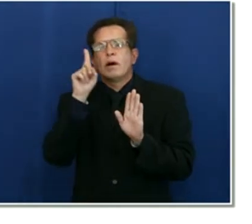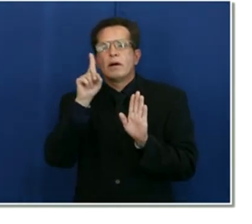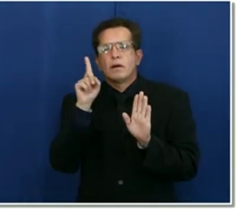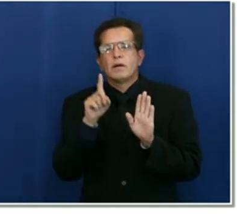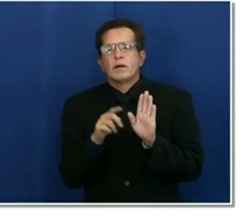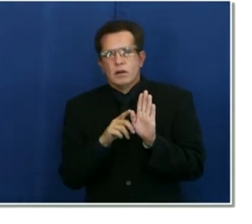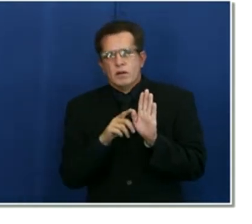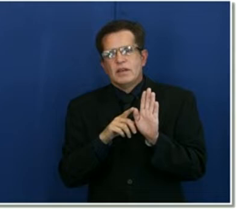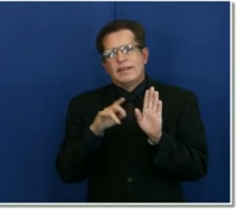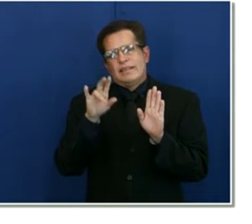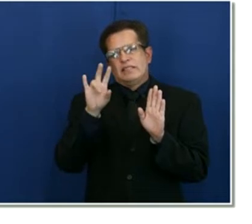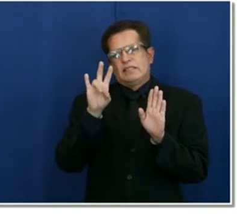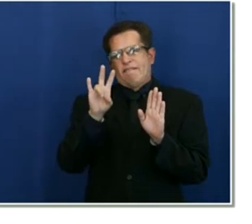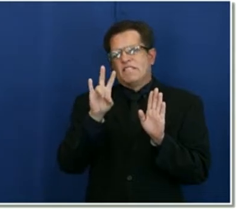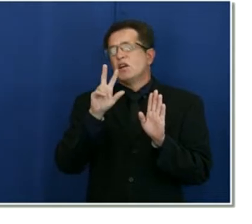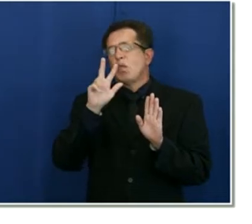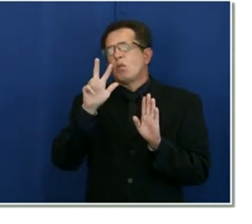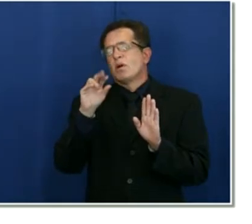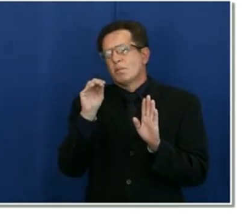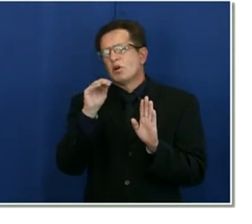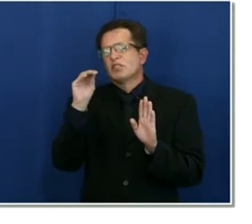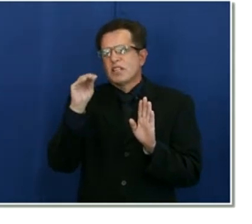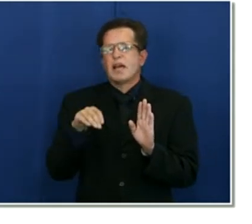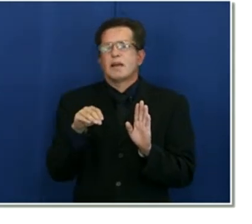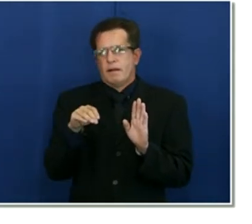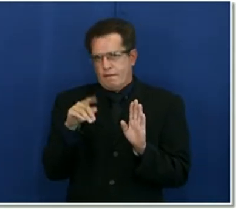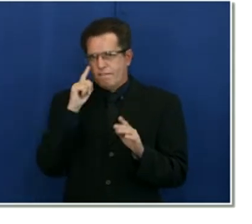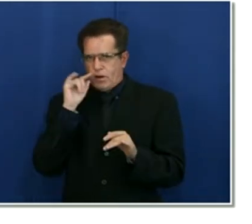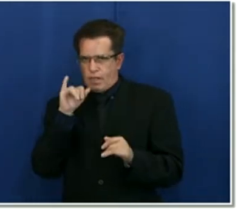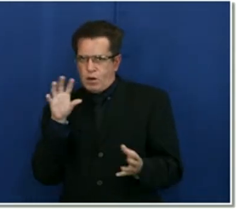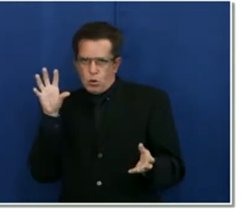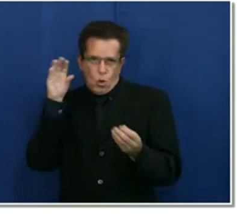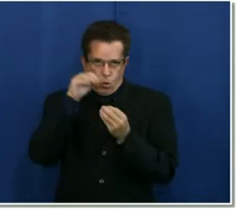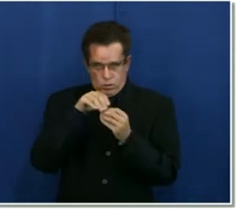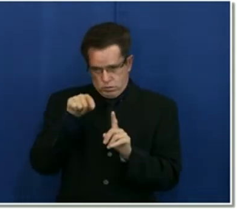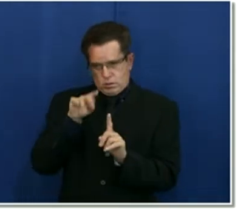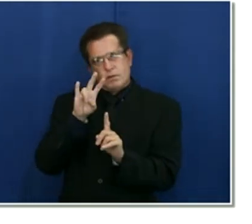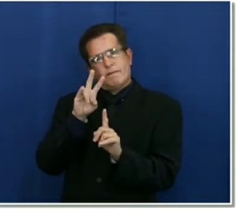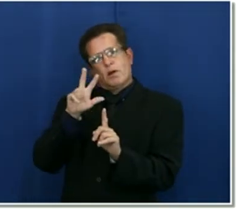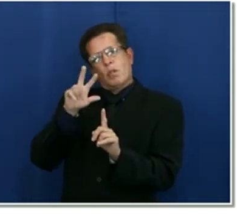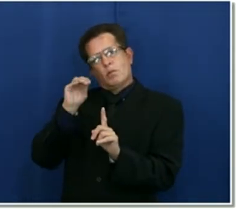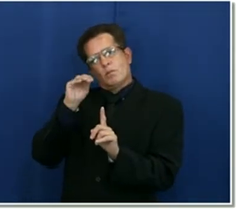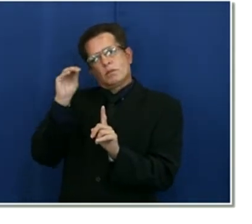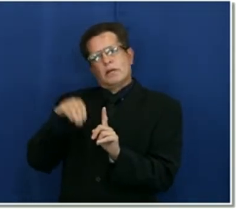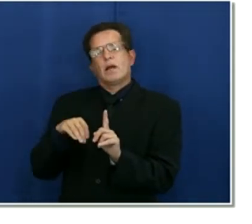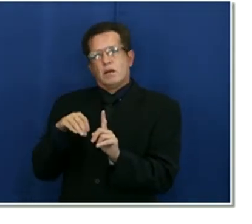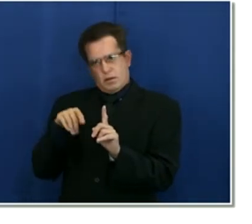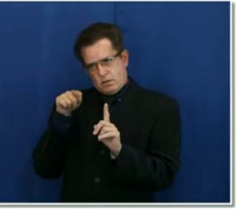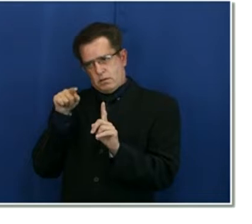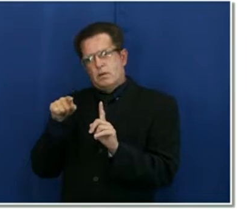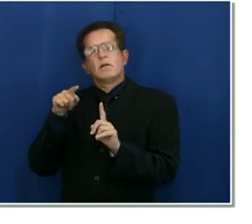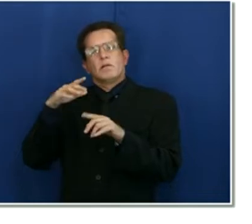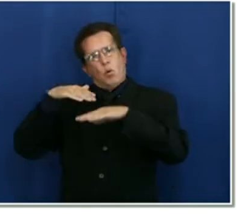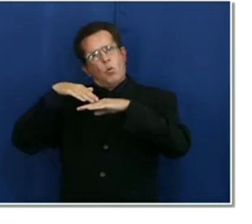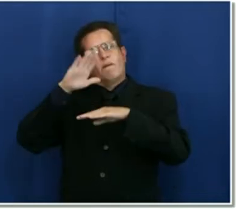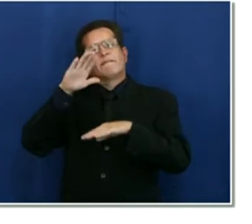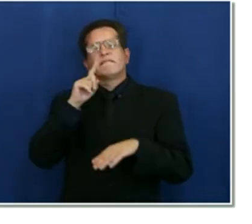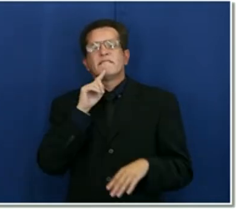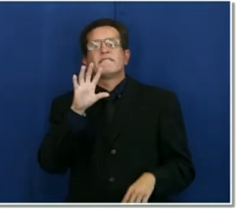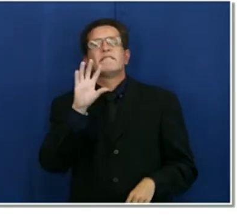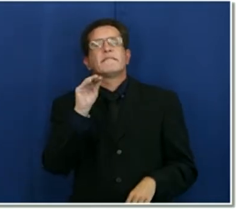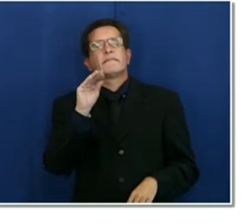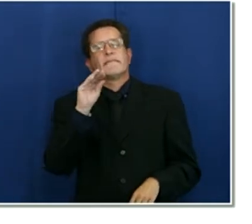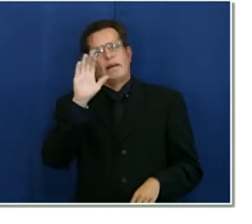2,669 cases, or 73%, of the total number of those hospitalized are among those who are 50 years of